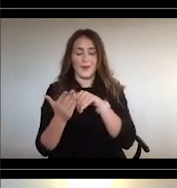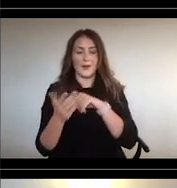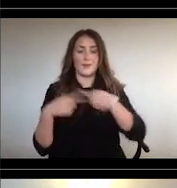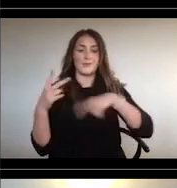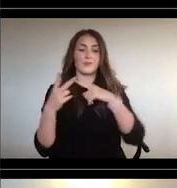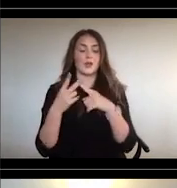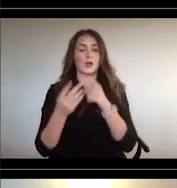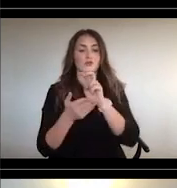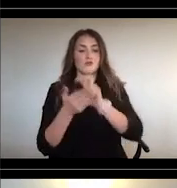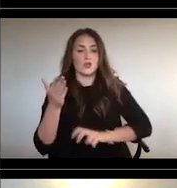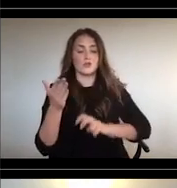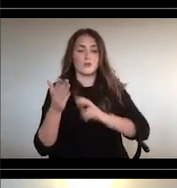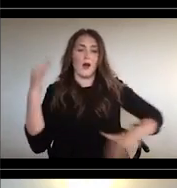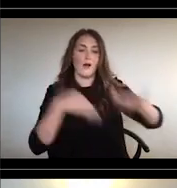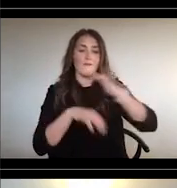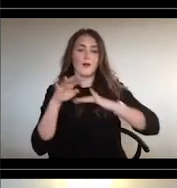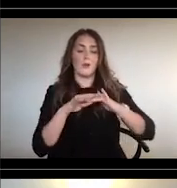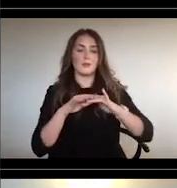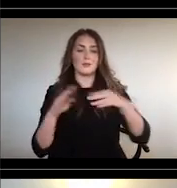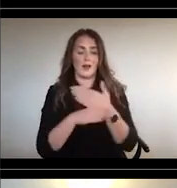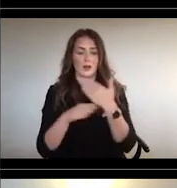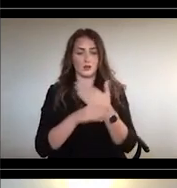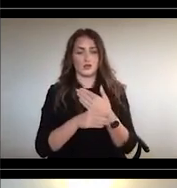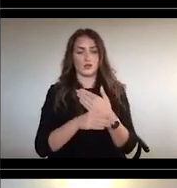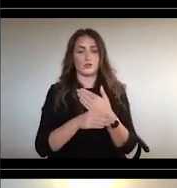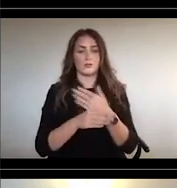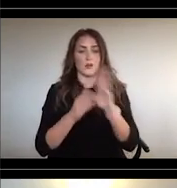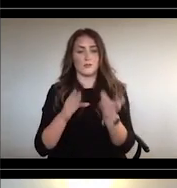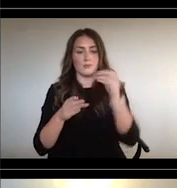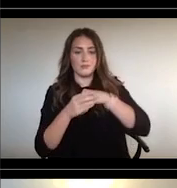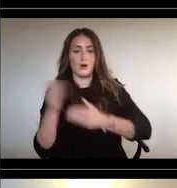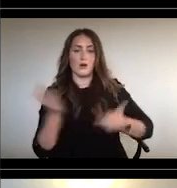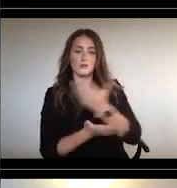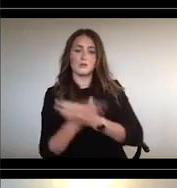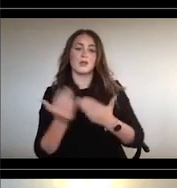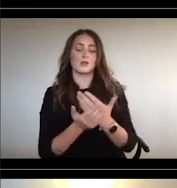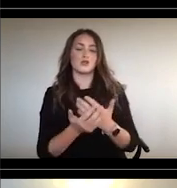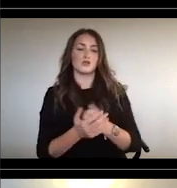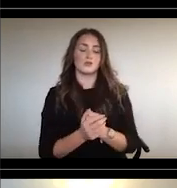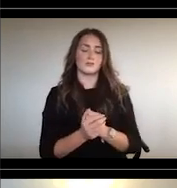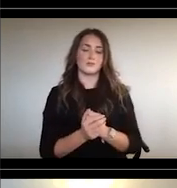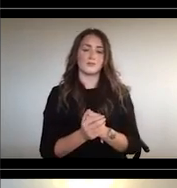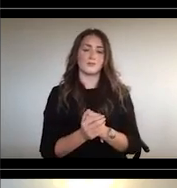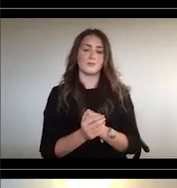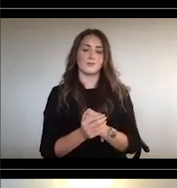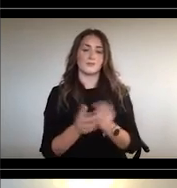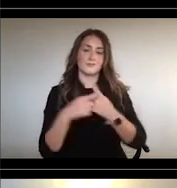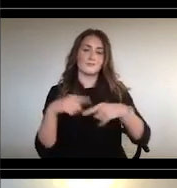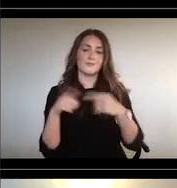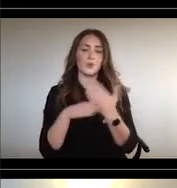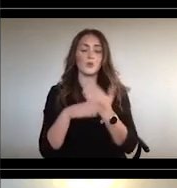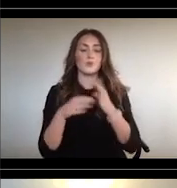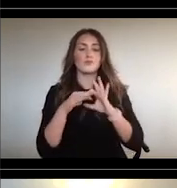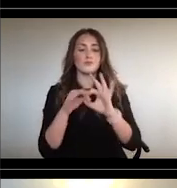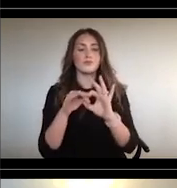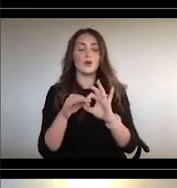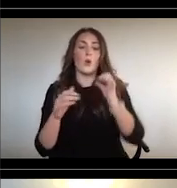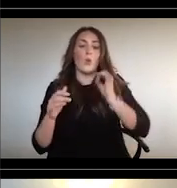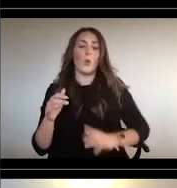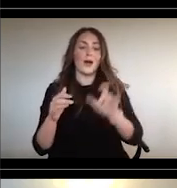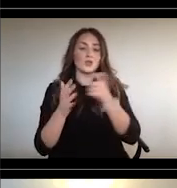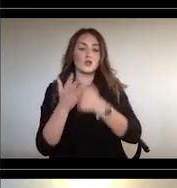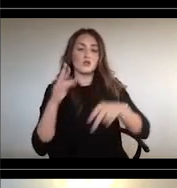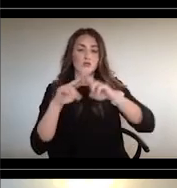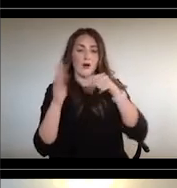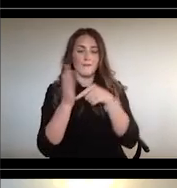and Commitments, which form part of the consultation. We're working closely with Whitecroft Care Home to keep the owners